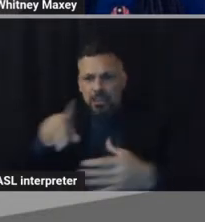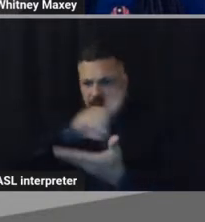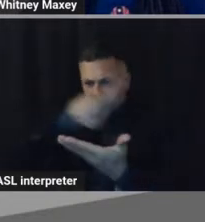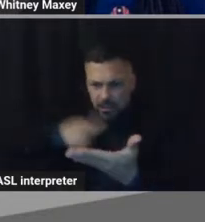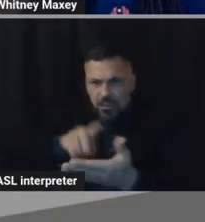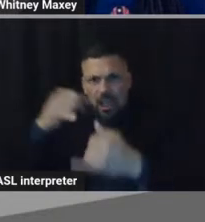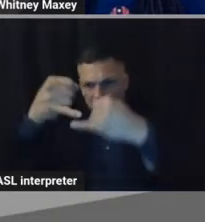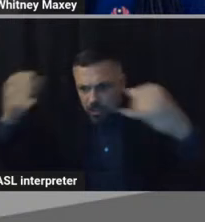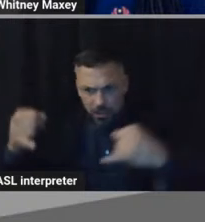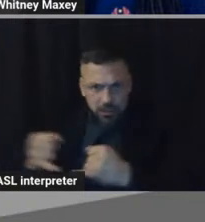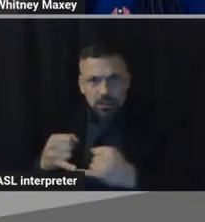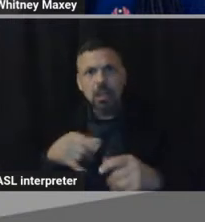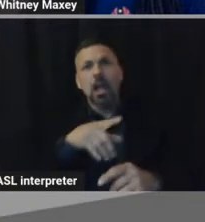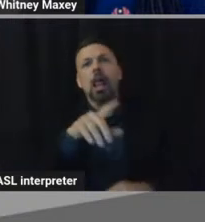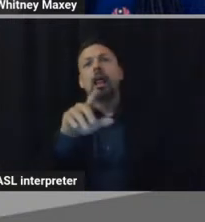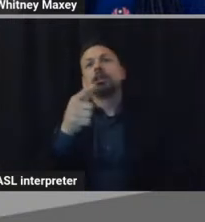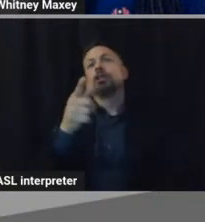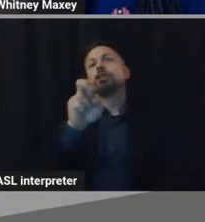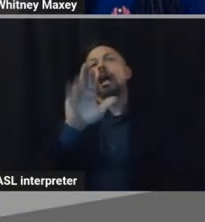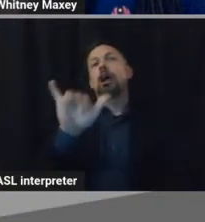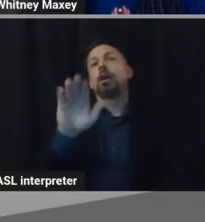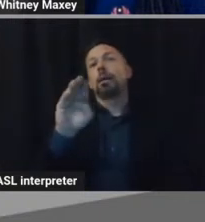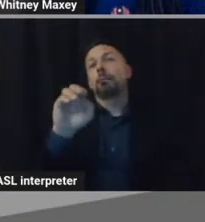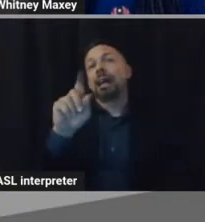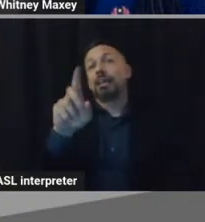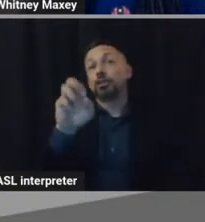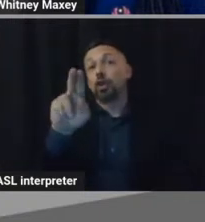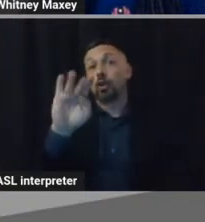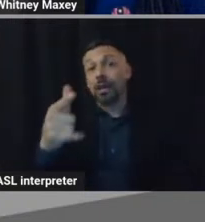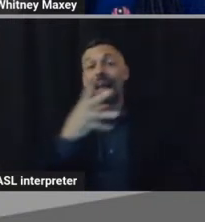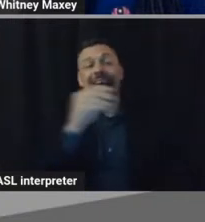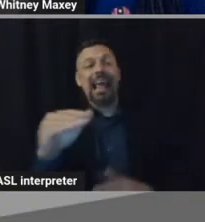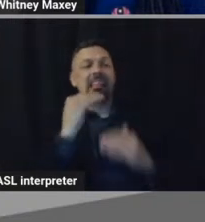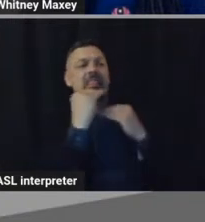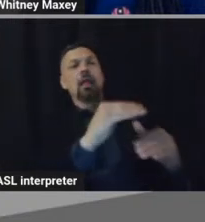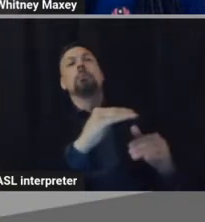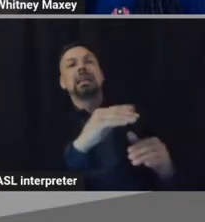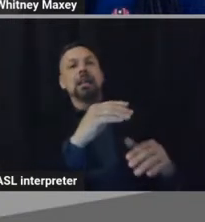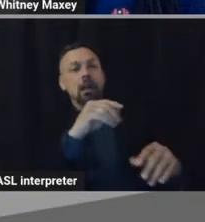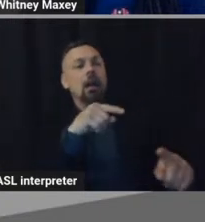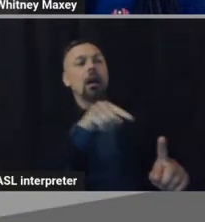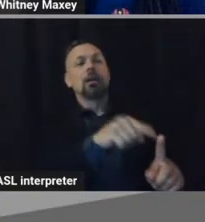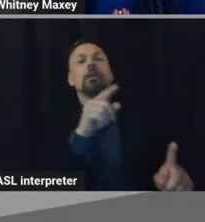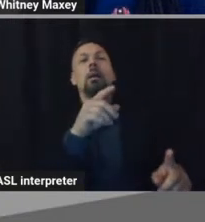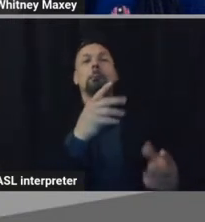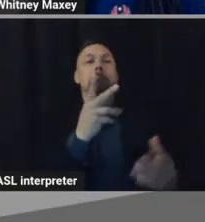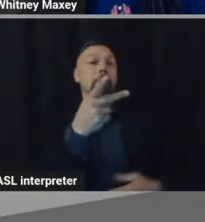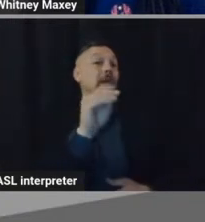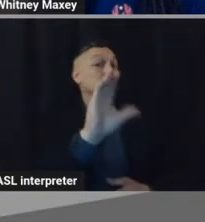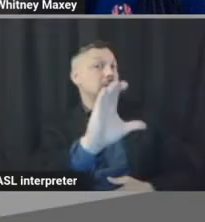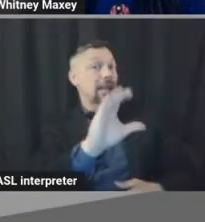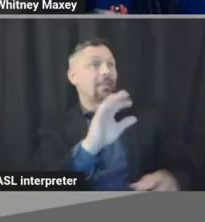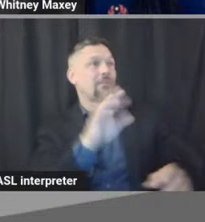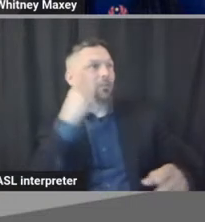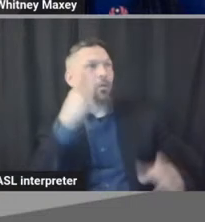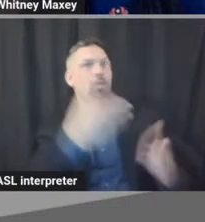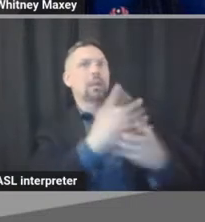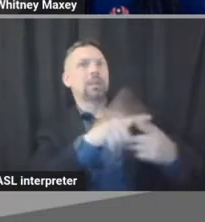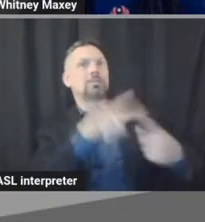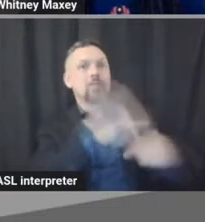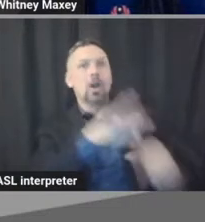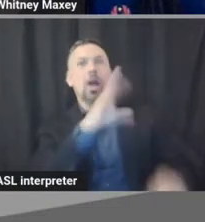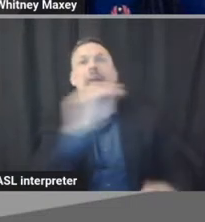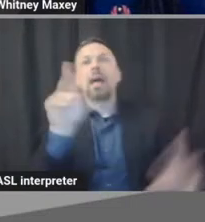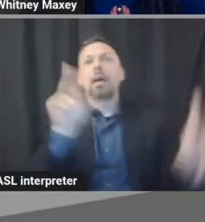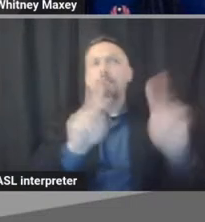about restricting voting rights for communities of color, while denying their restrictions on working people. They've also gotten